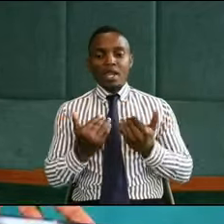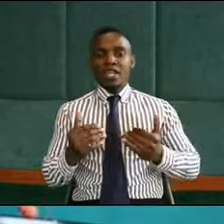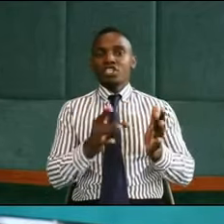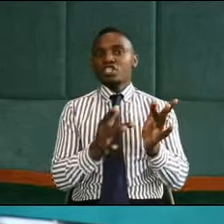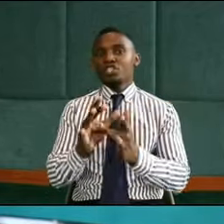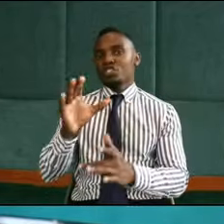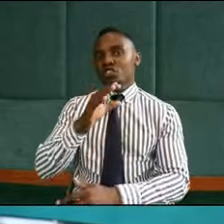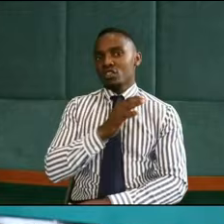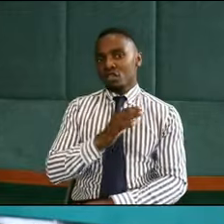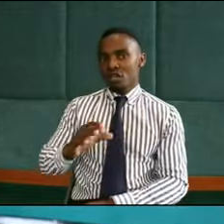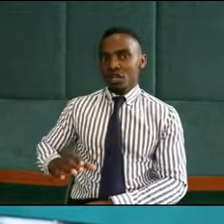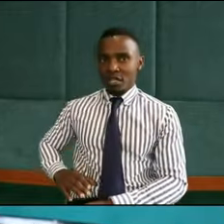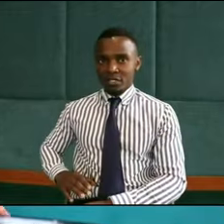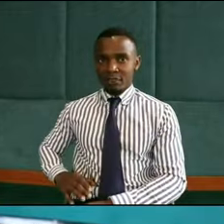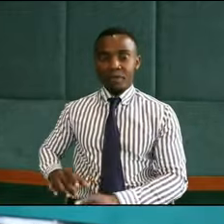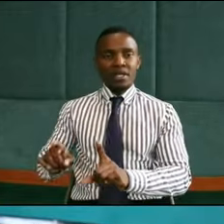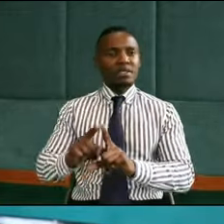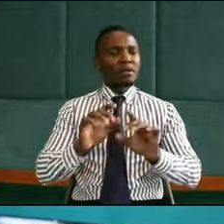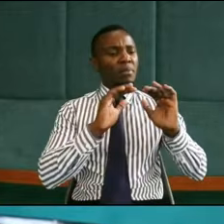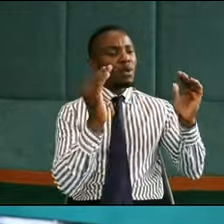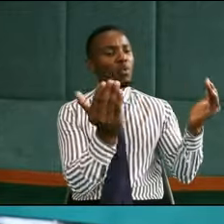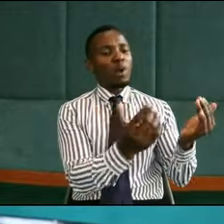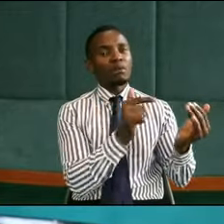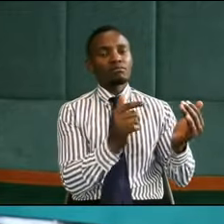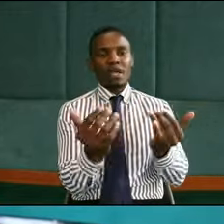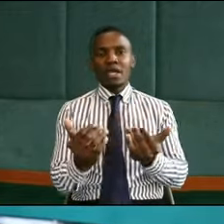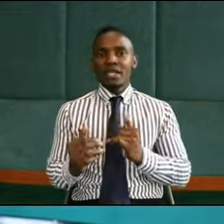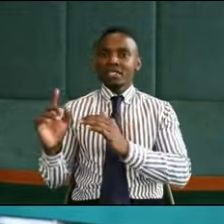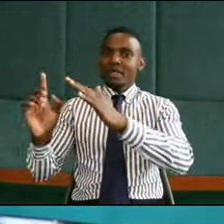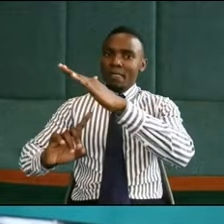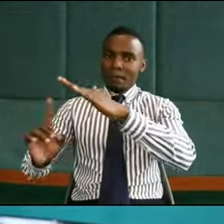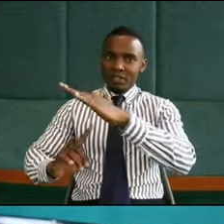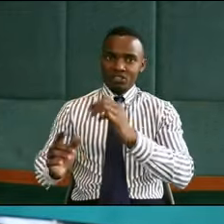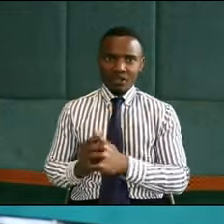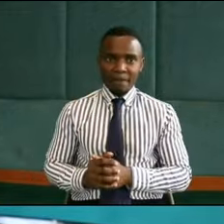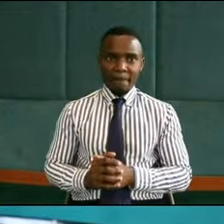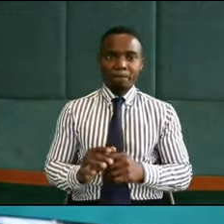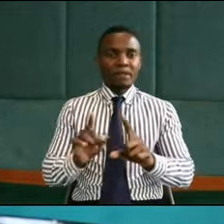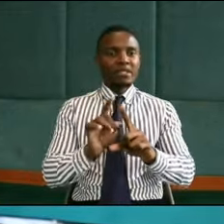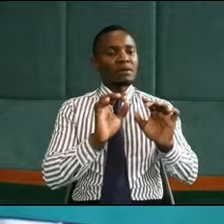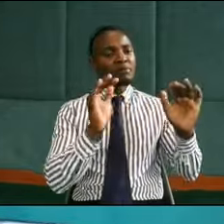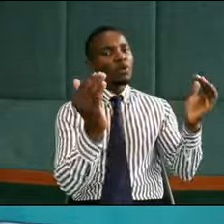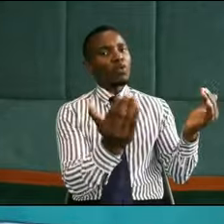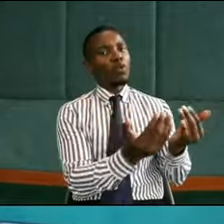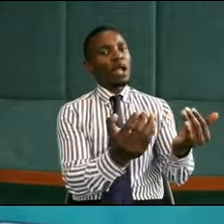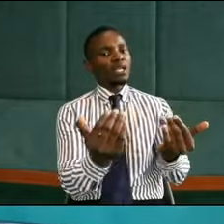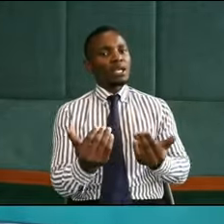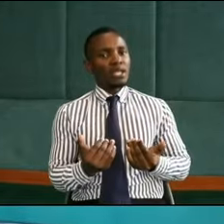The world needs a ministry that is a spirit-filled. The world needs a ministry that